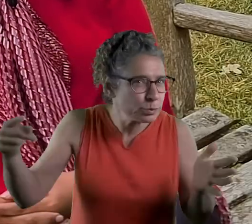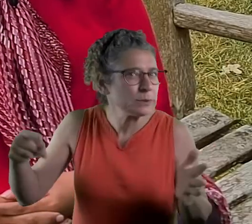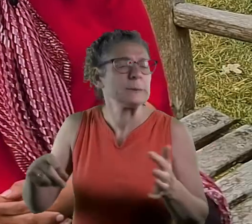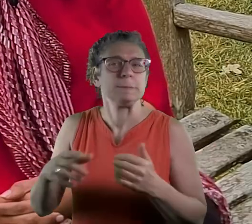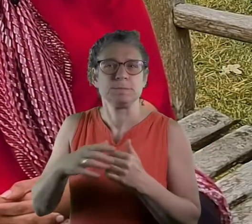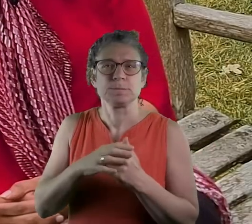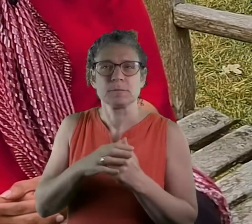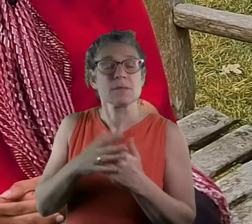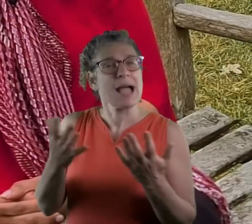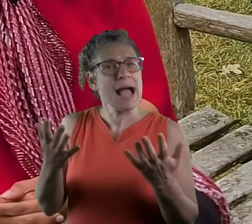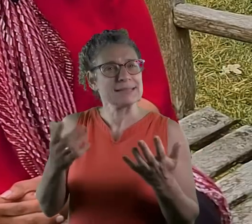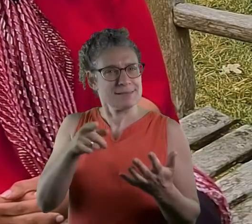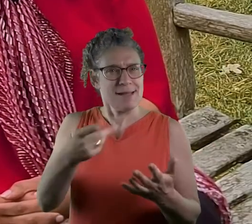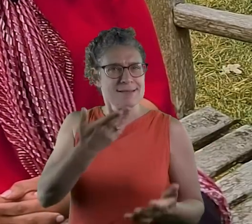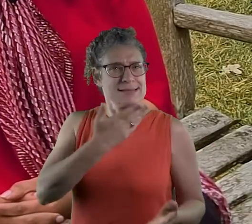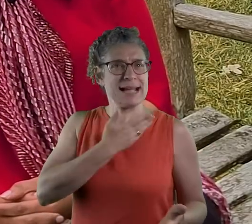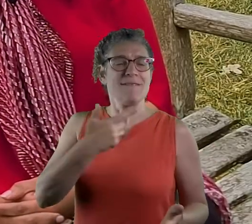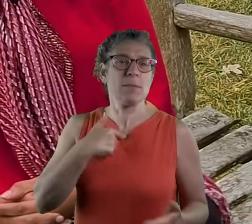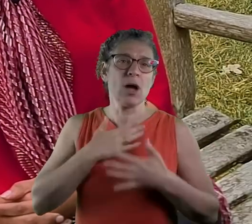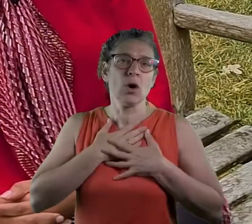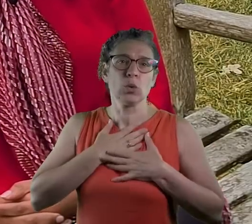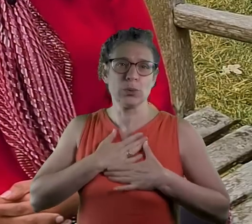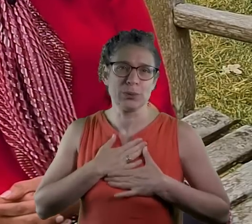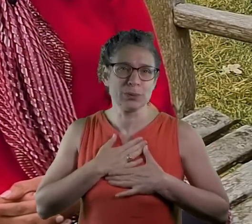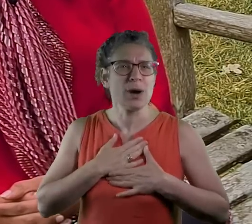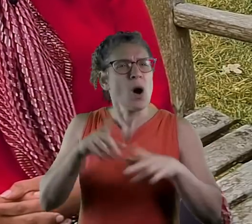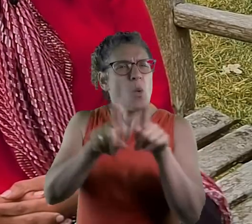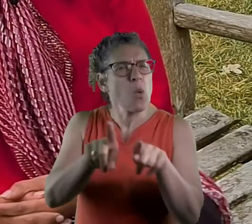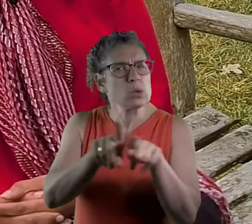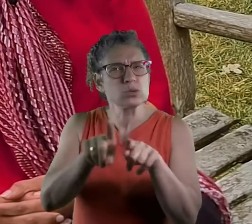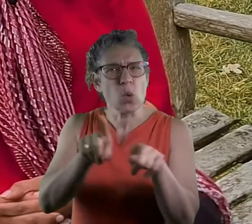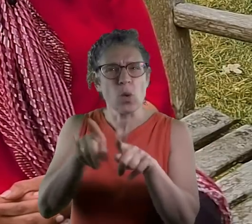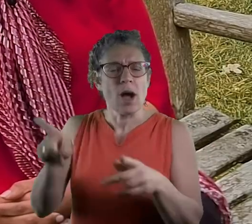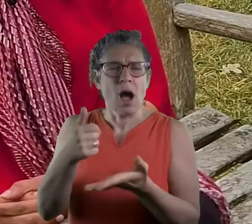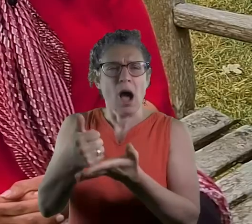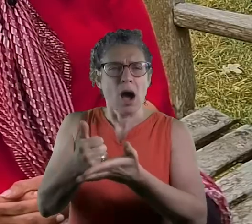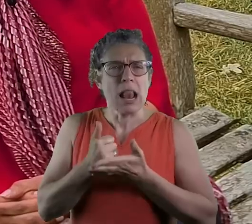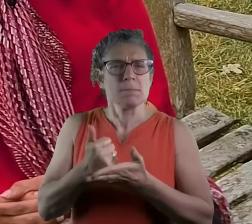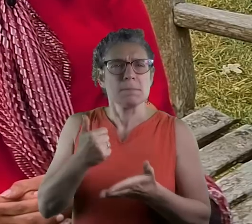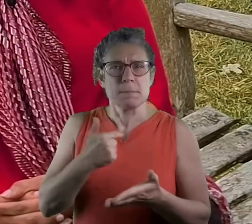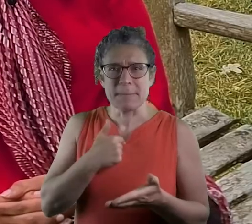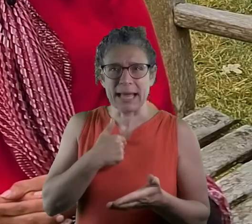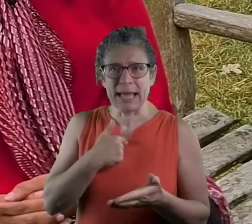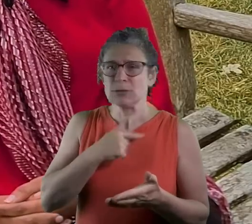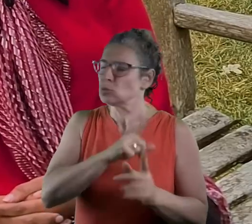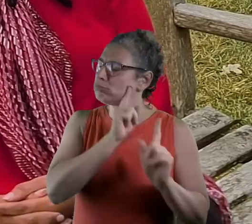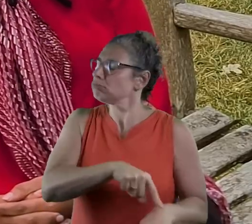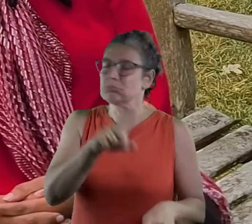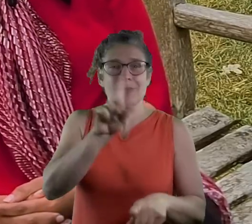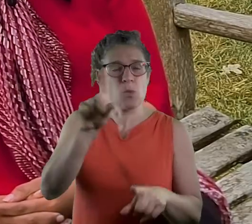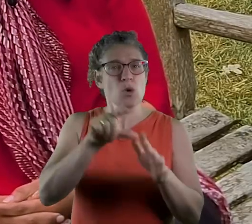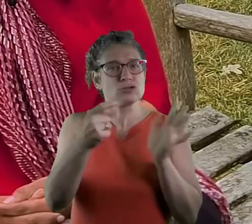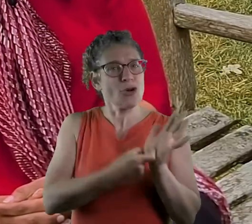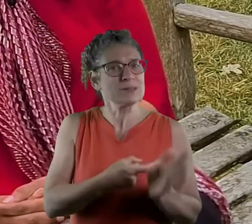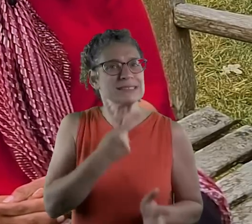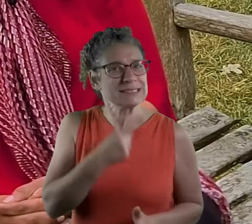time," which gave me huge amounts of comfort and gave me the ability to bypass what the